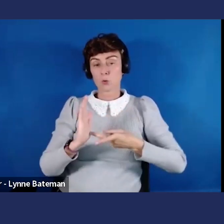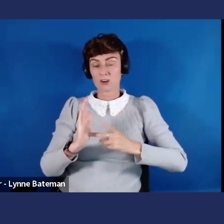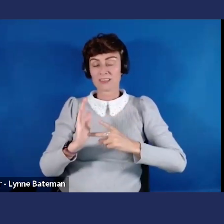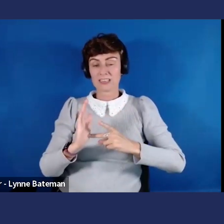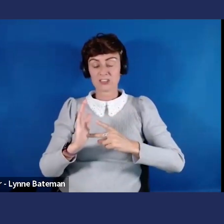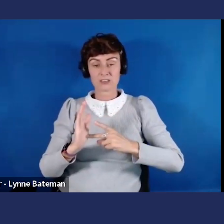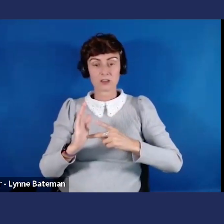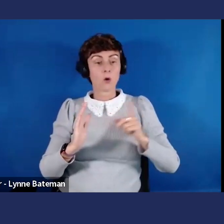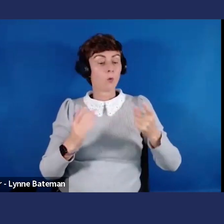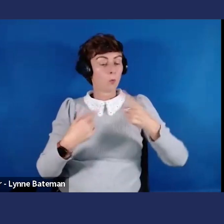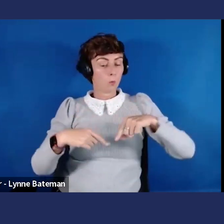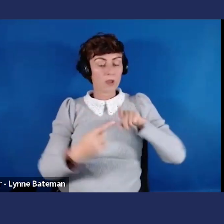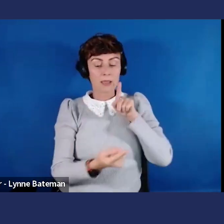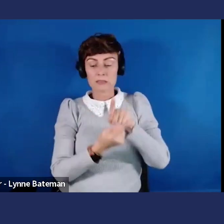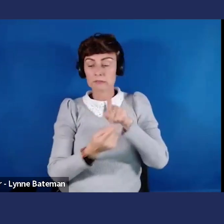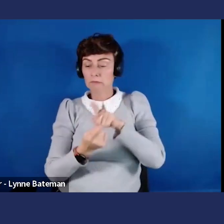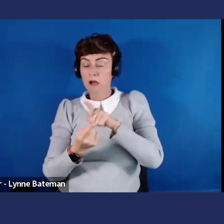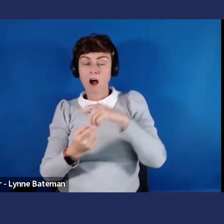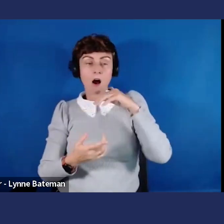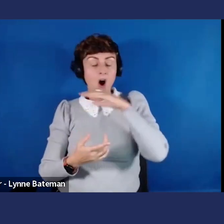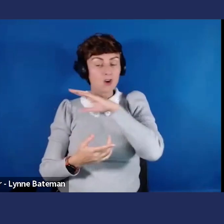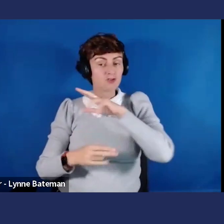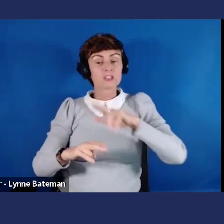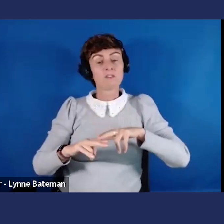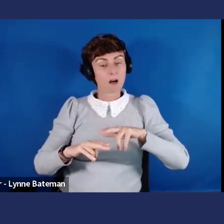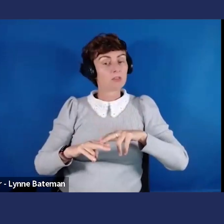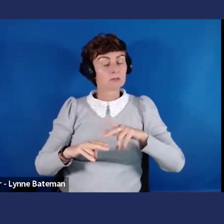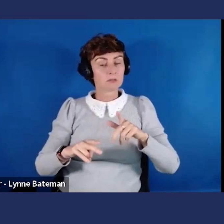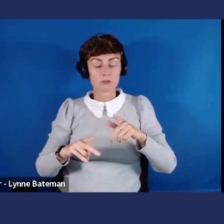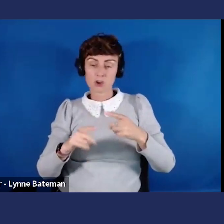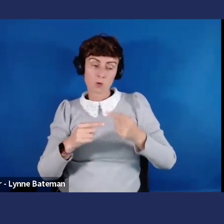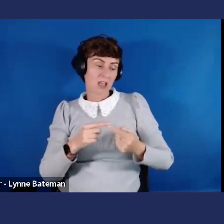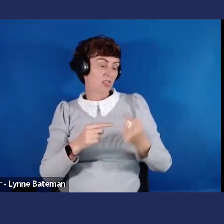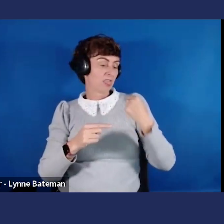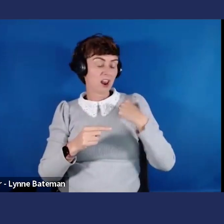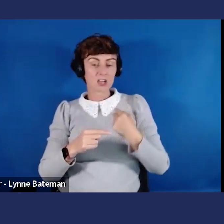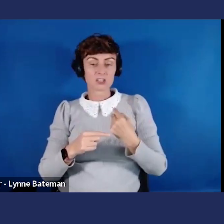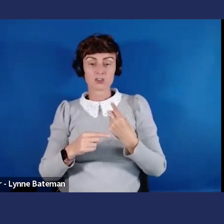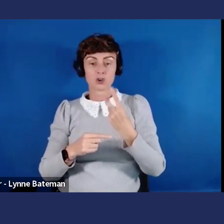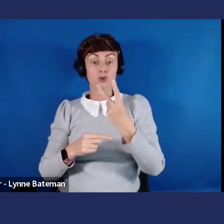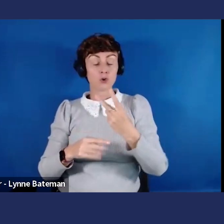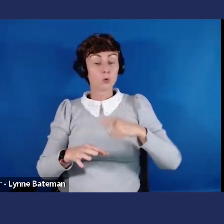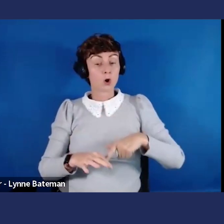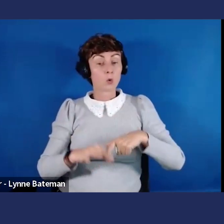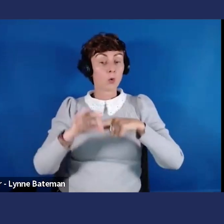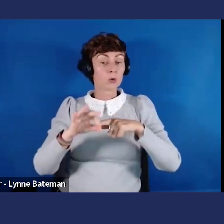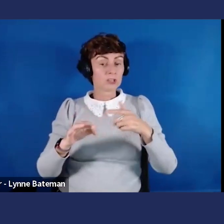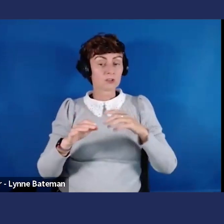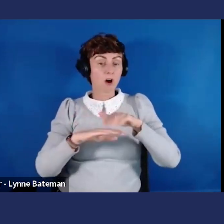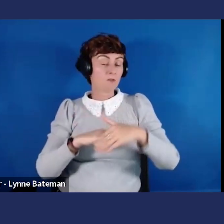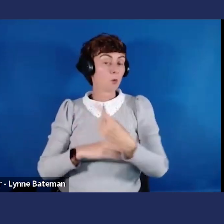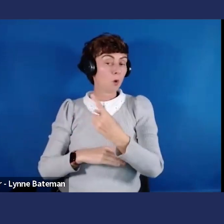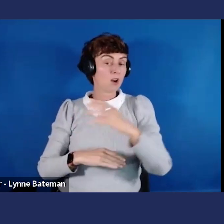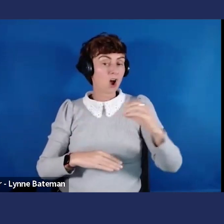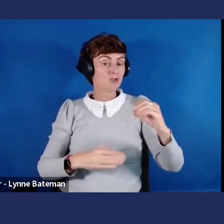see hundreds of dads. In the last 2 quarters, we've had around 250 referrals that we've worked with in Greater Manchester